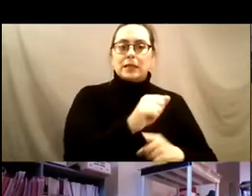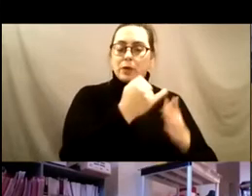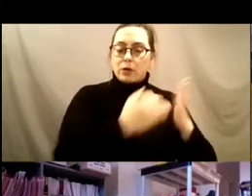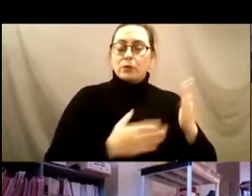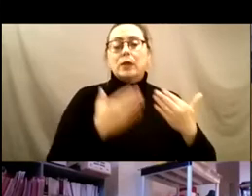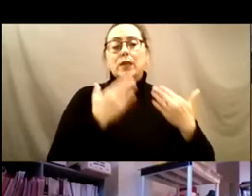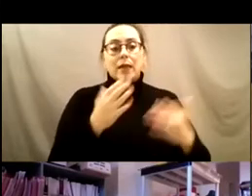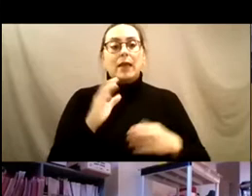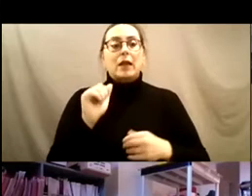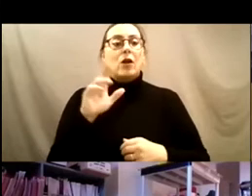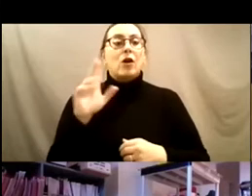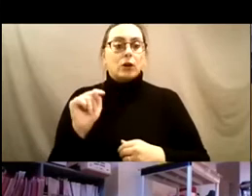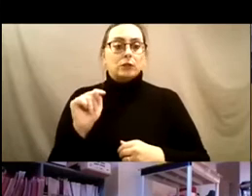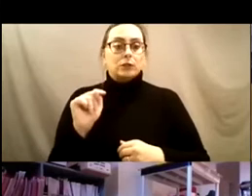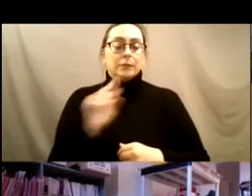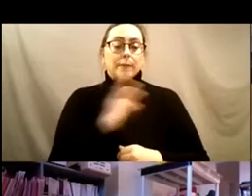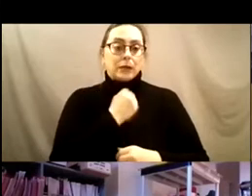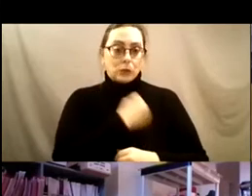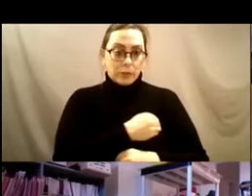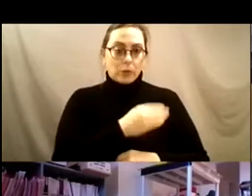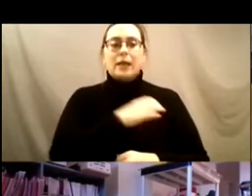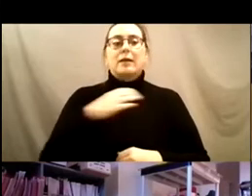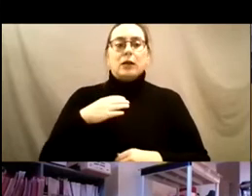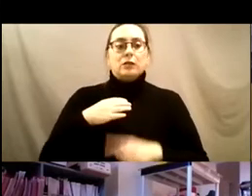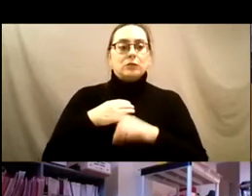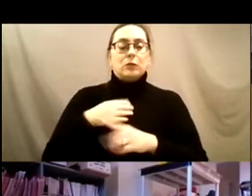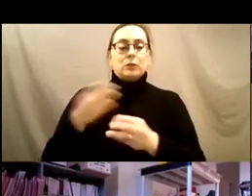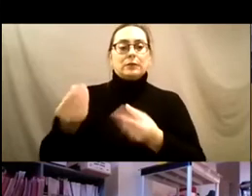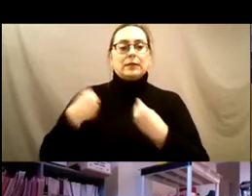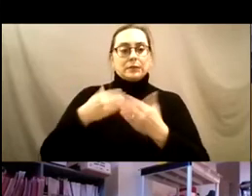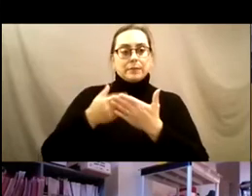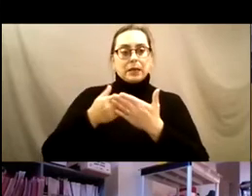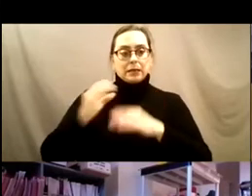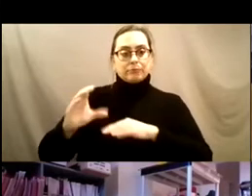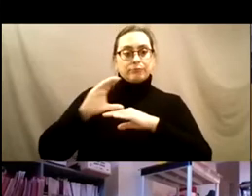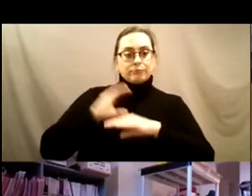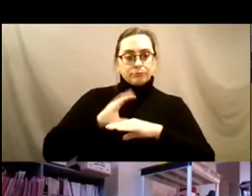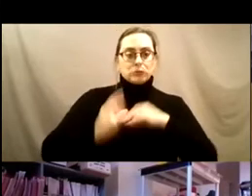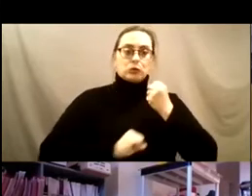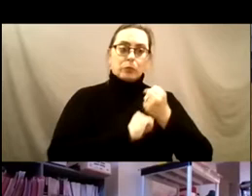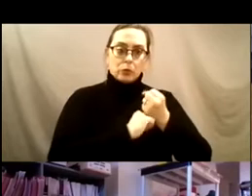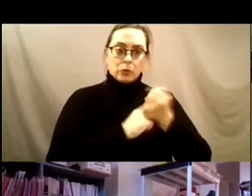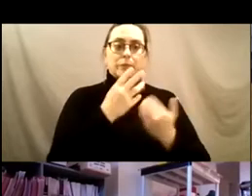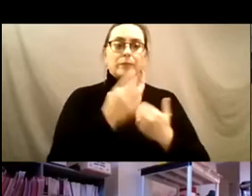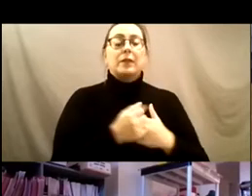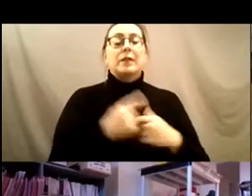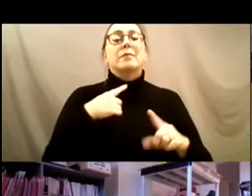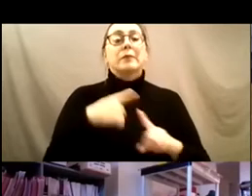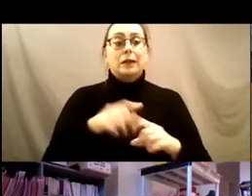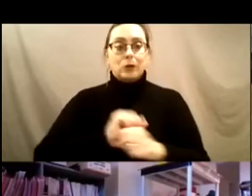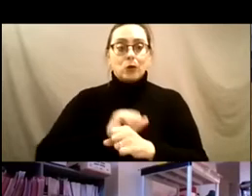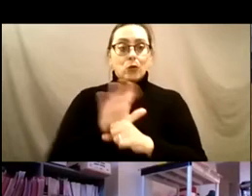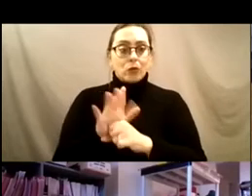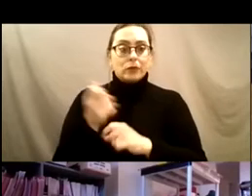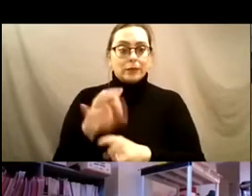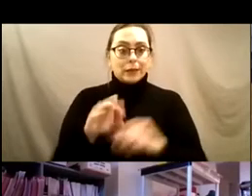Manitoba Arts Council for providing the funding for this project. In addition, the COVID-19 pandemic with